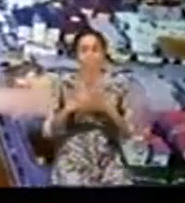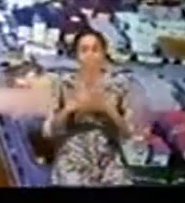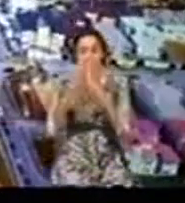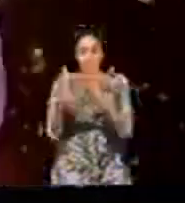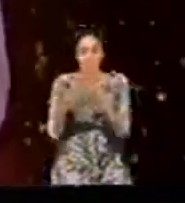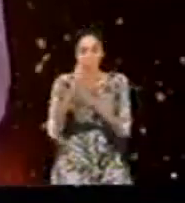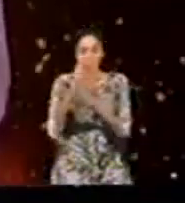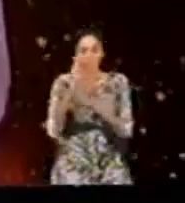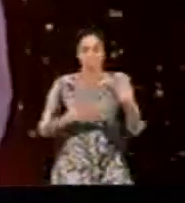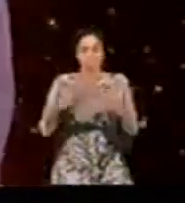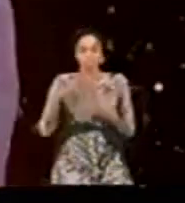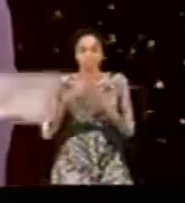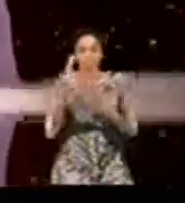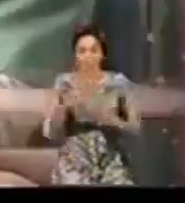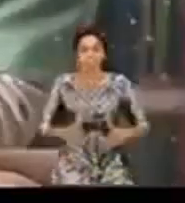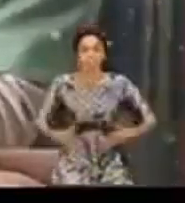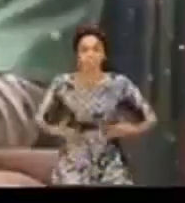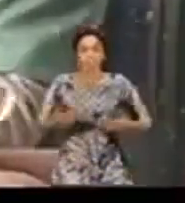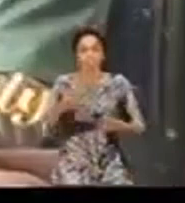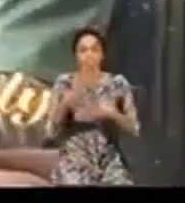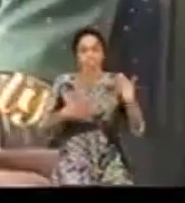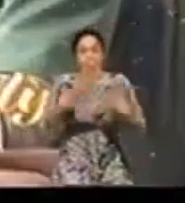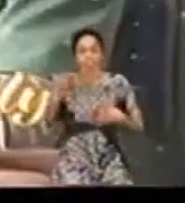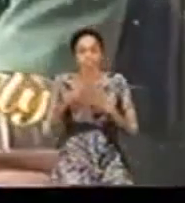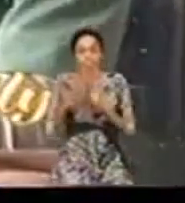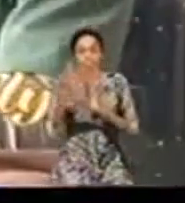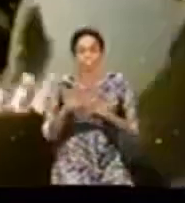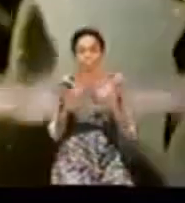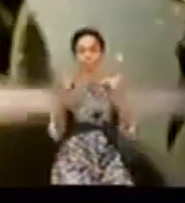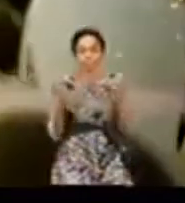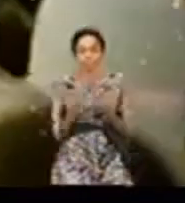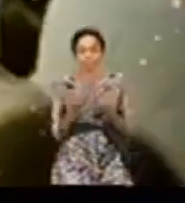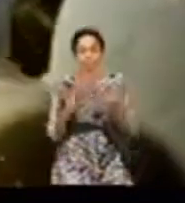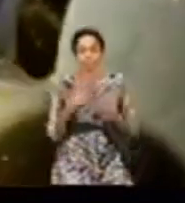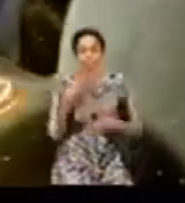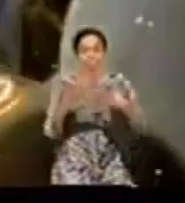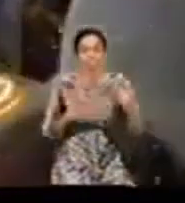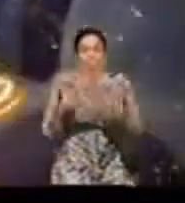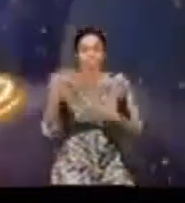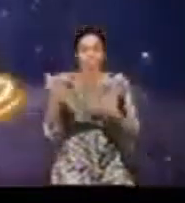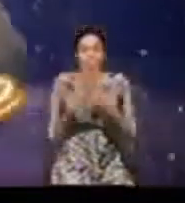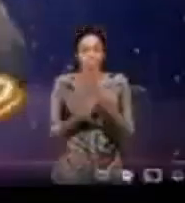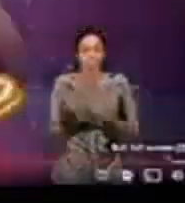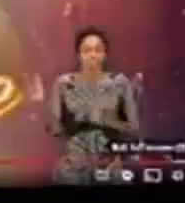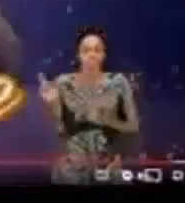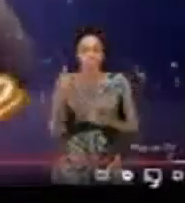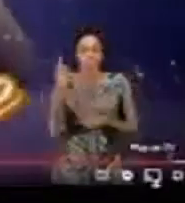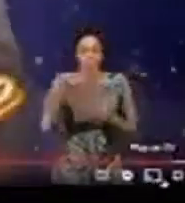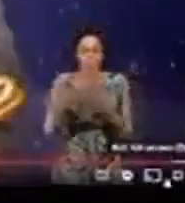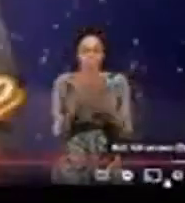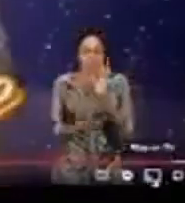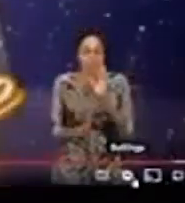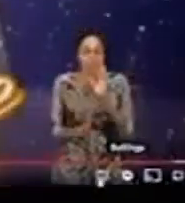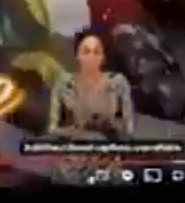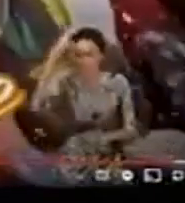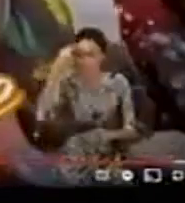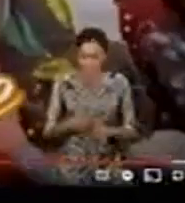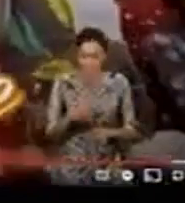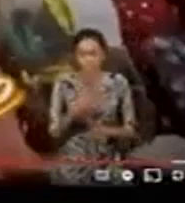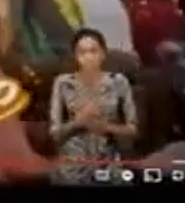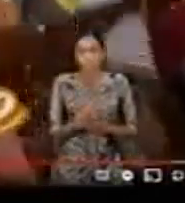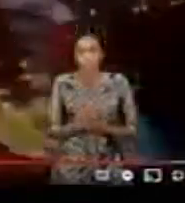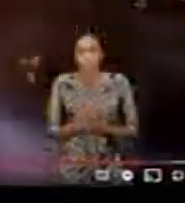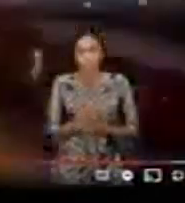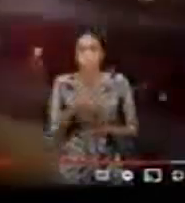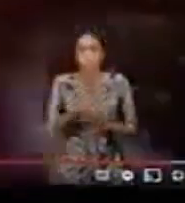joy in your life, joy in your family, and joy everywhere in Jesus' name.